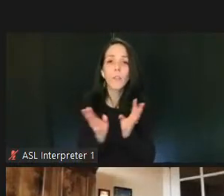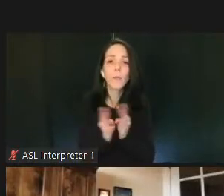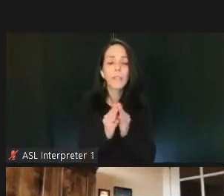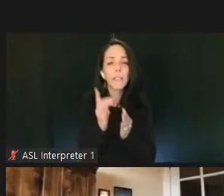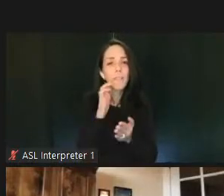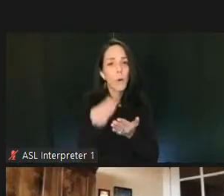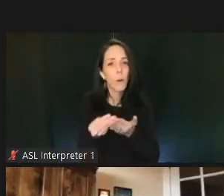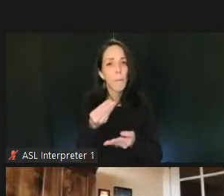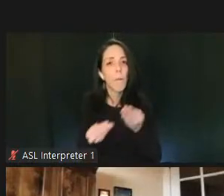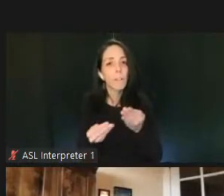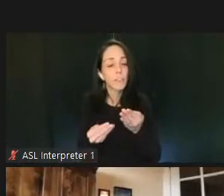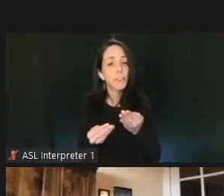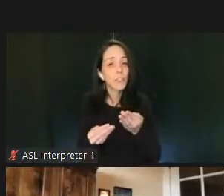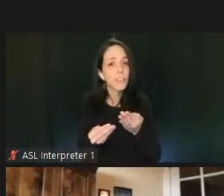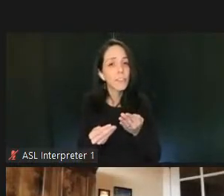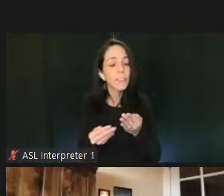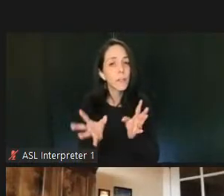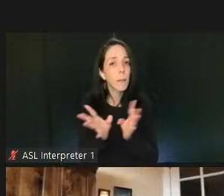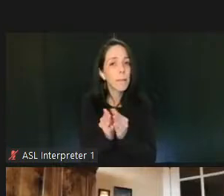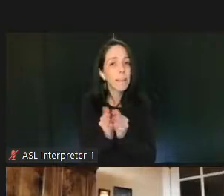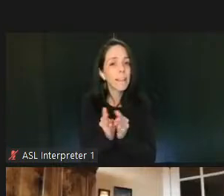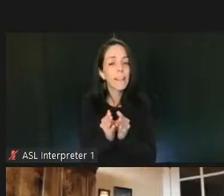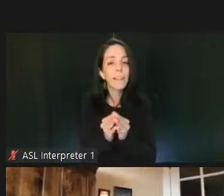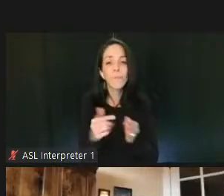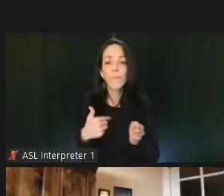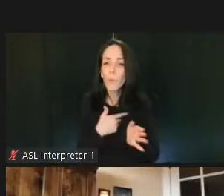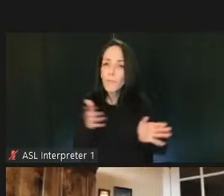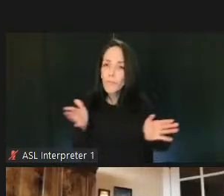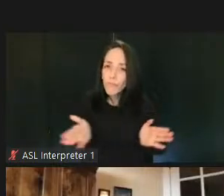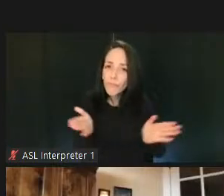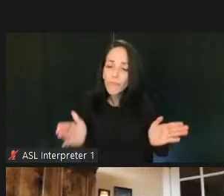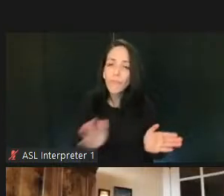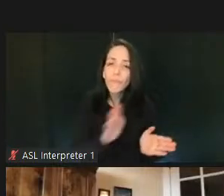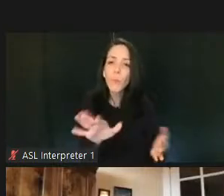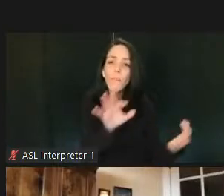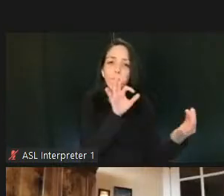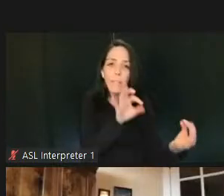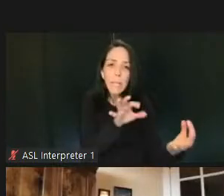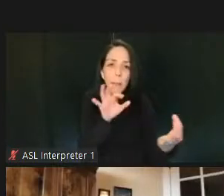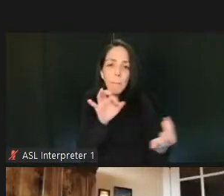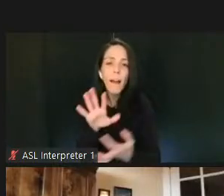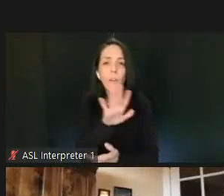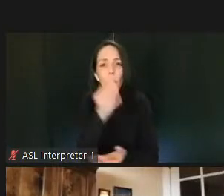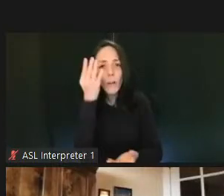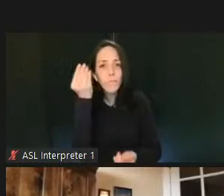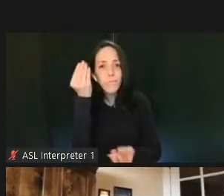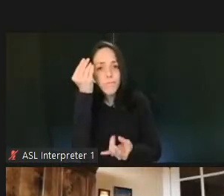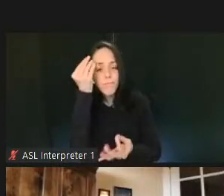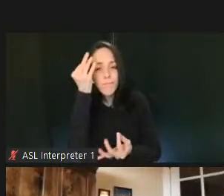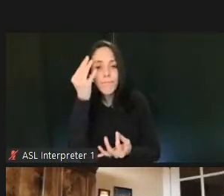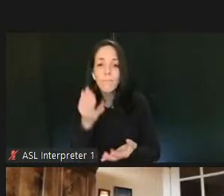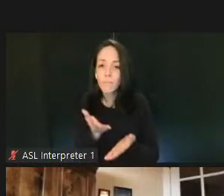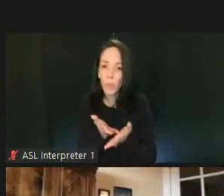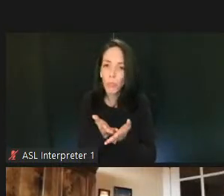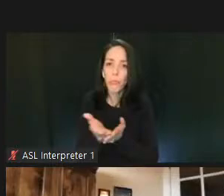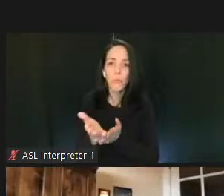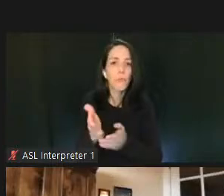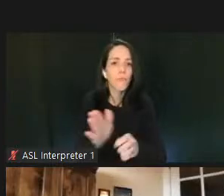committees. We do encourage community input throughout the process.